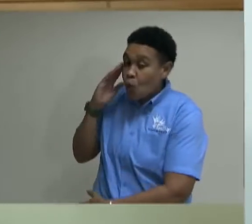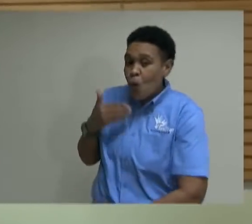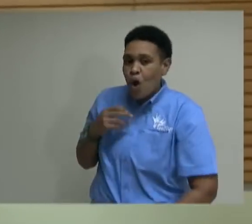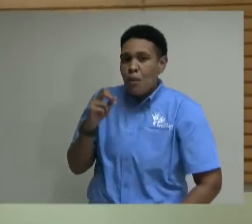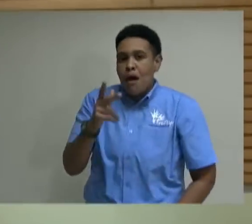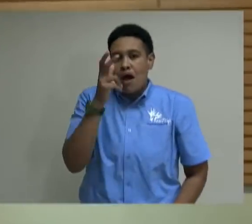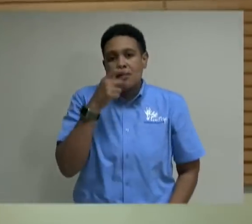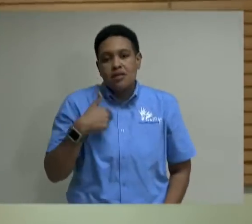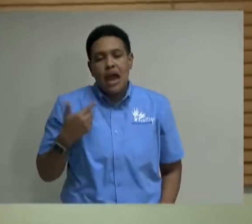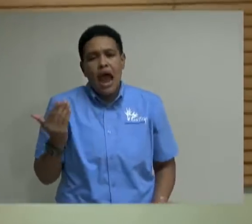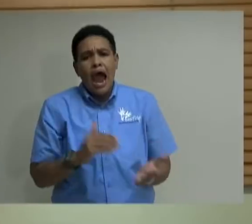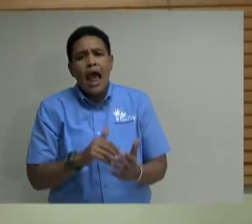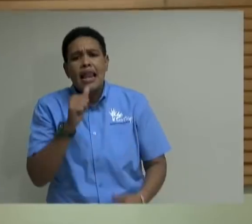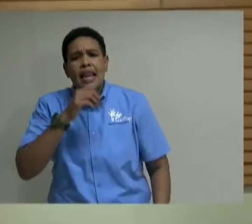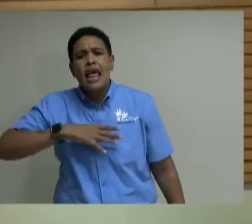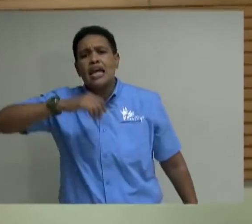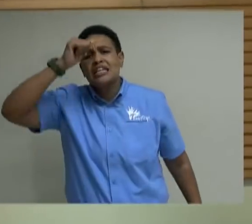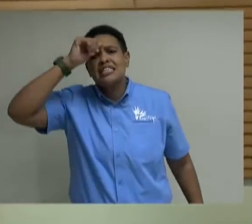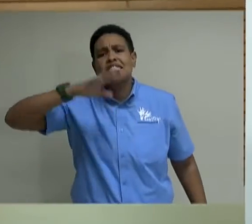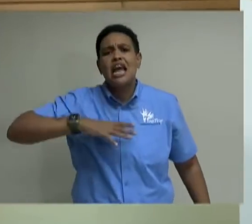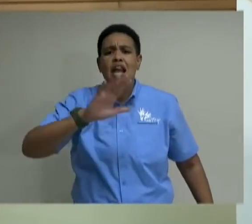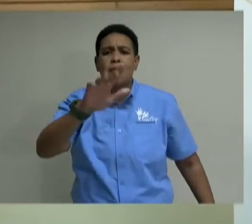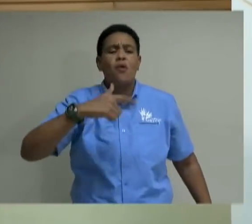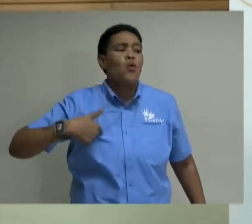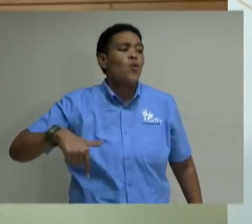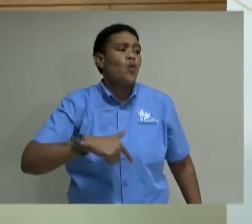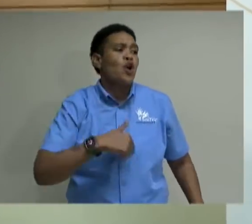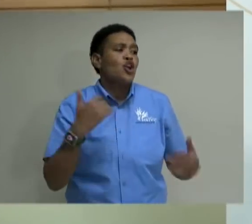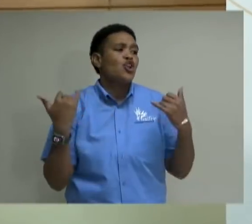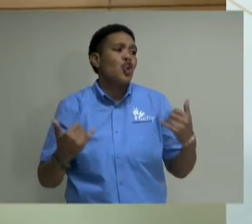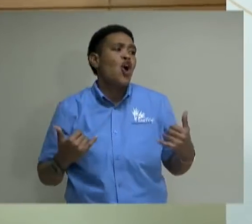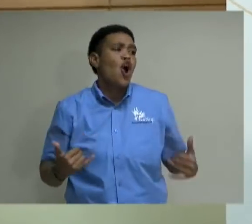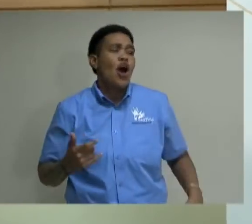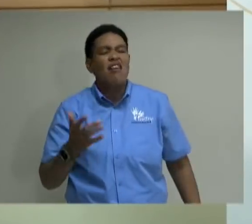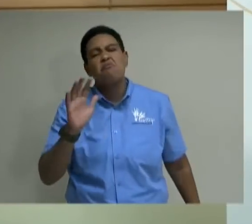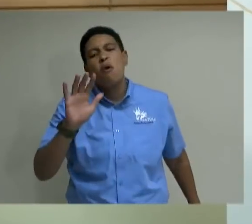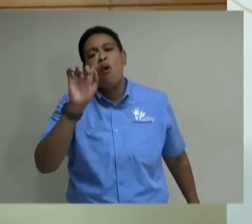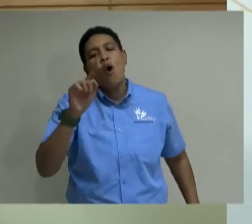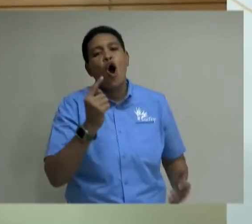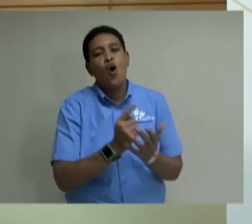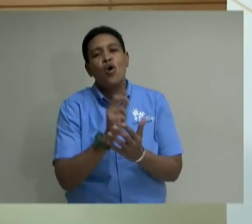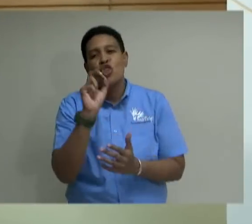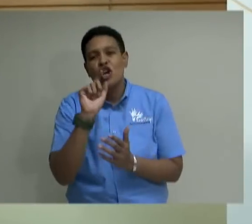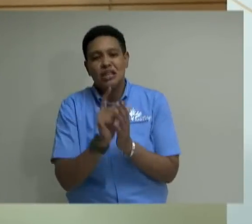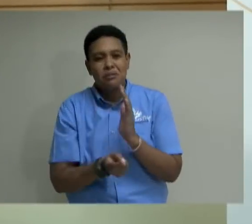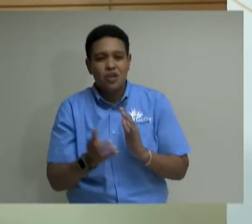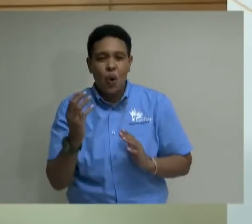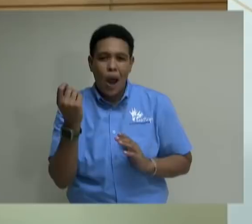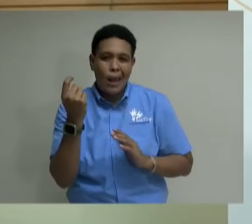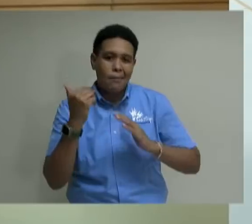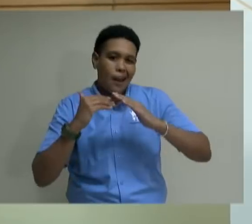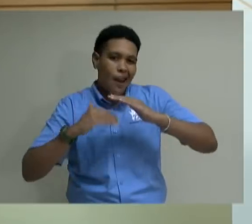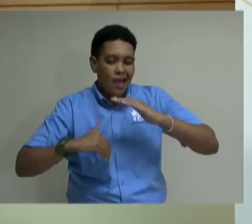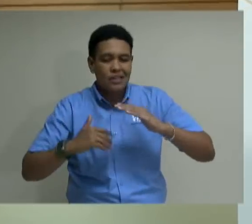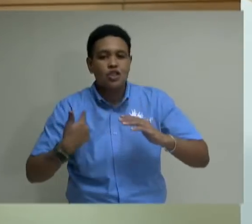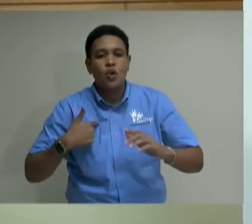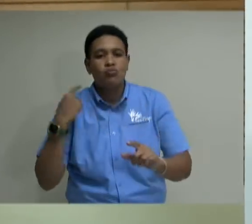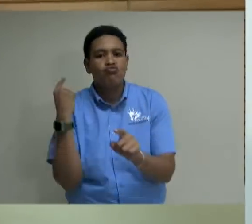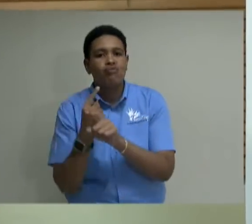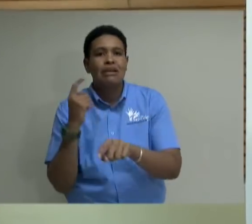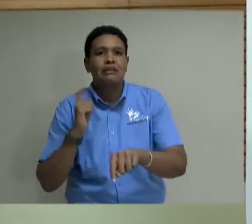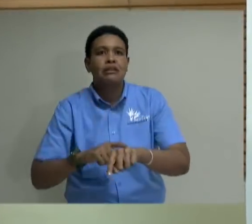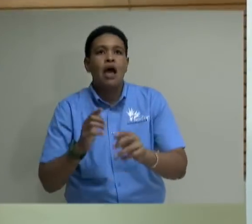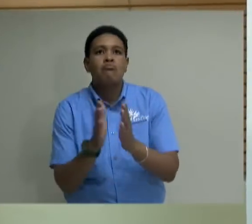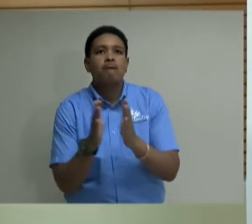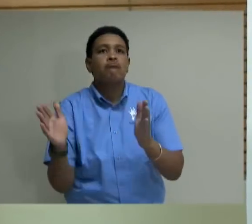again. Ladies and gentlemen, we are now just about an hour and a half or a little less, so we're right on time in